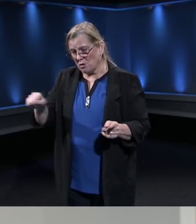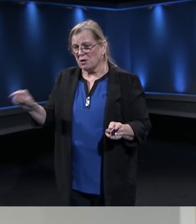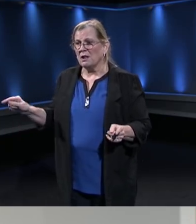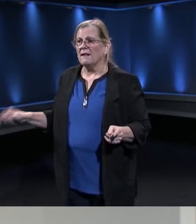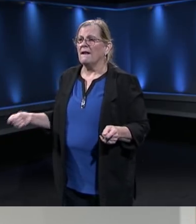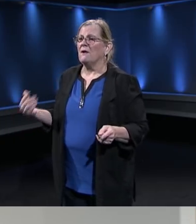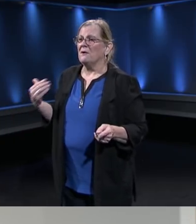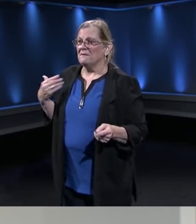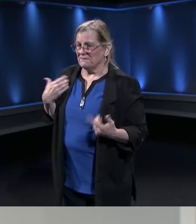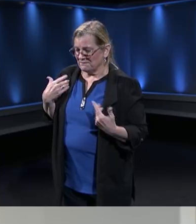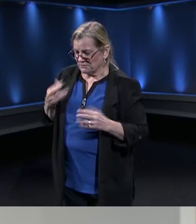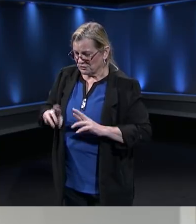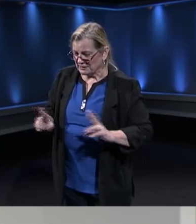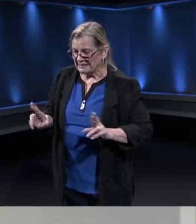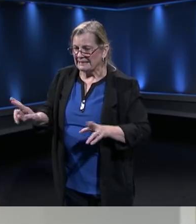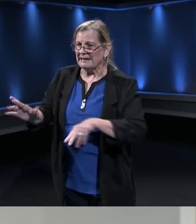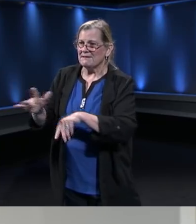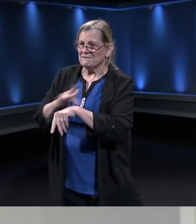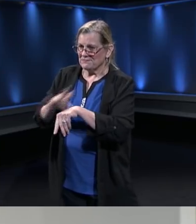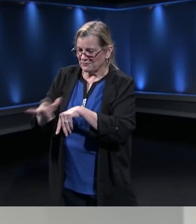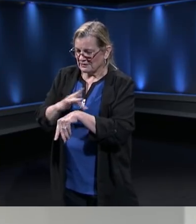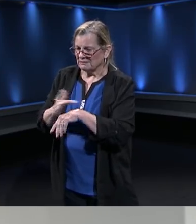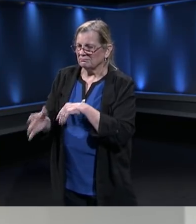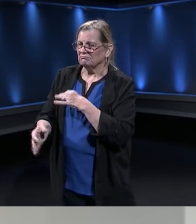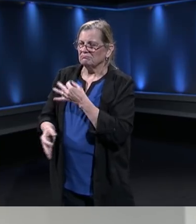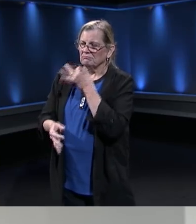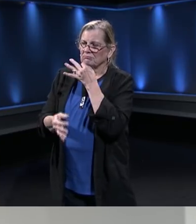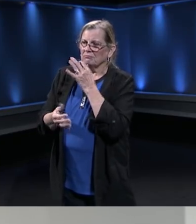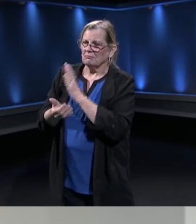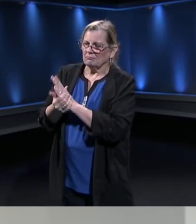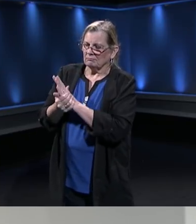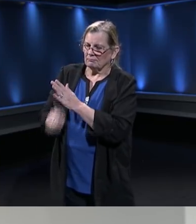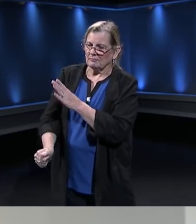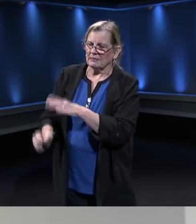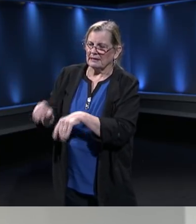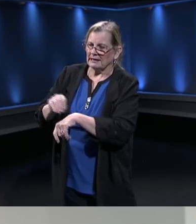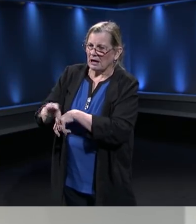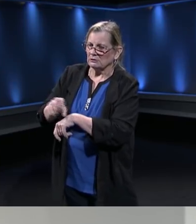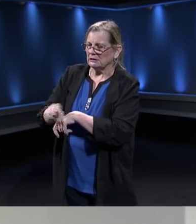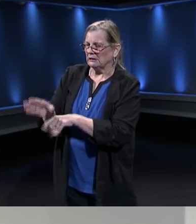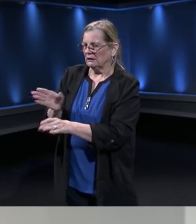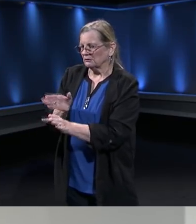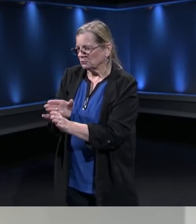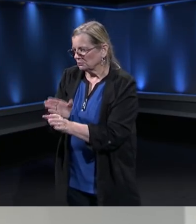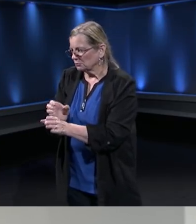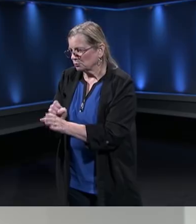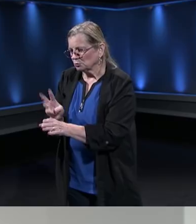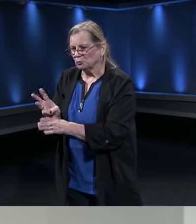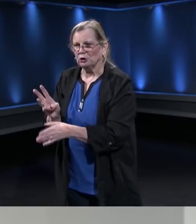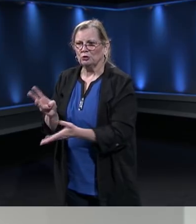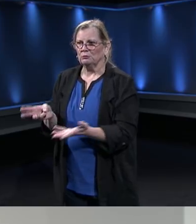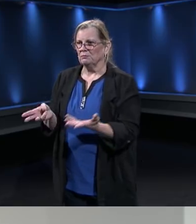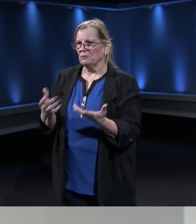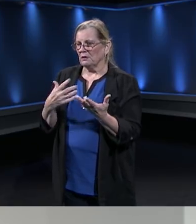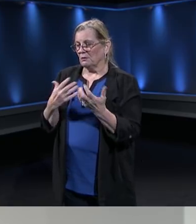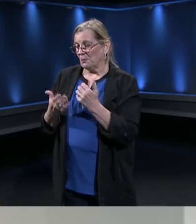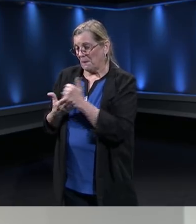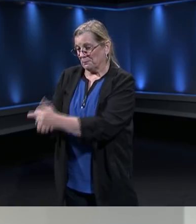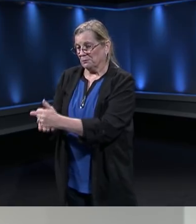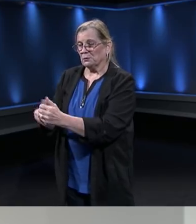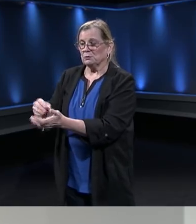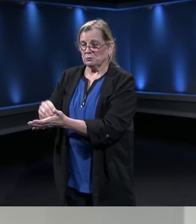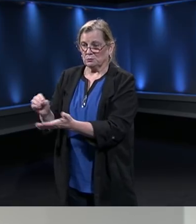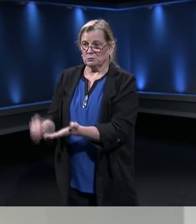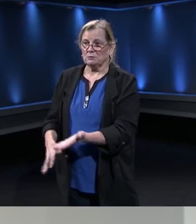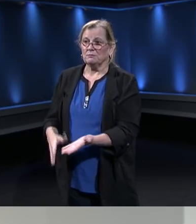equipped with the skills to give you the help and support you need so your child's going to be successful. I want to thank you